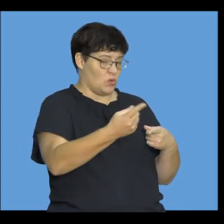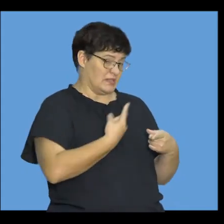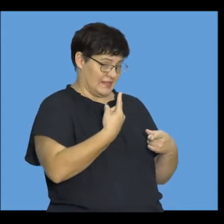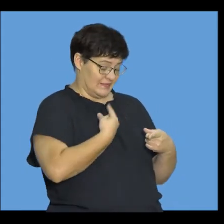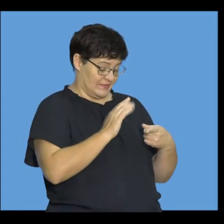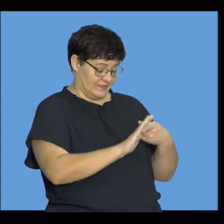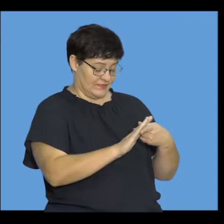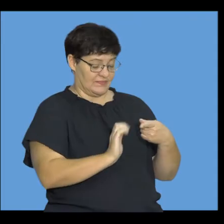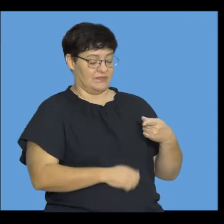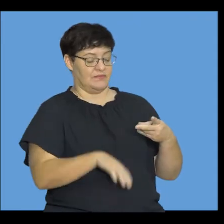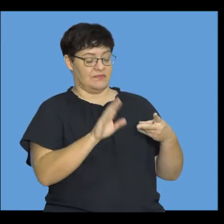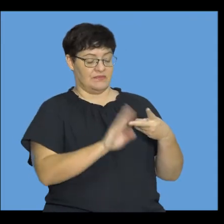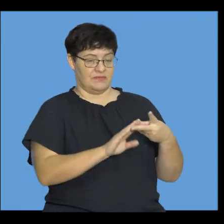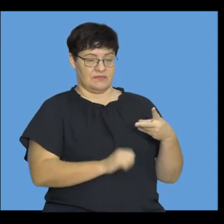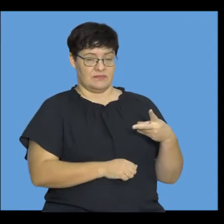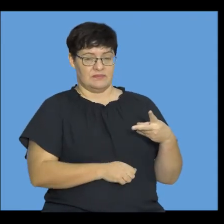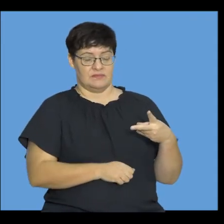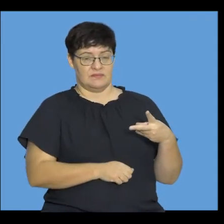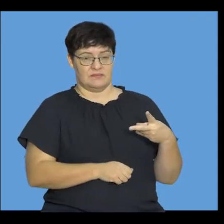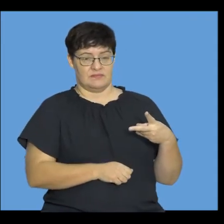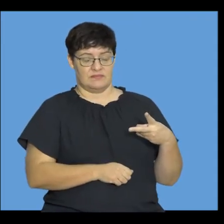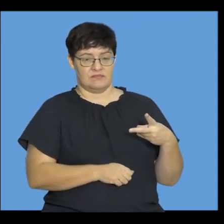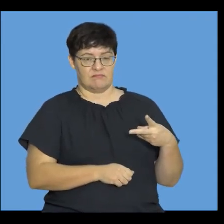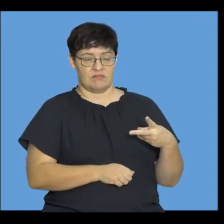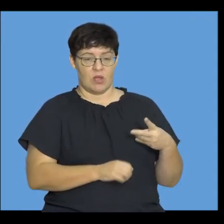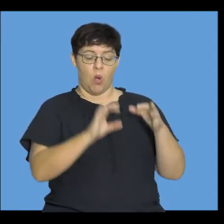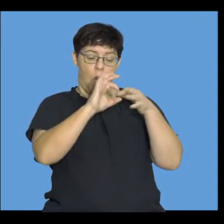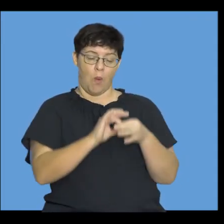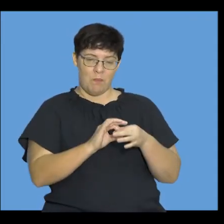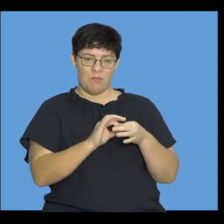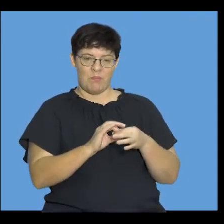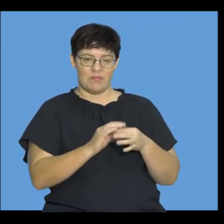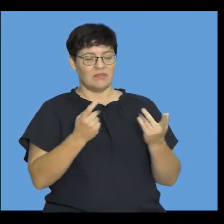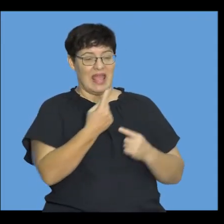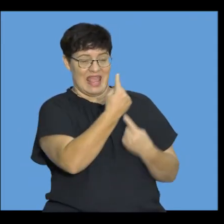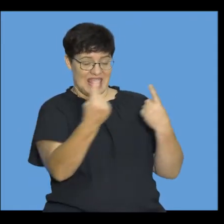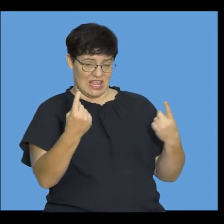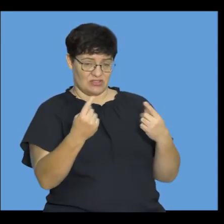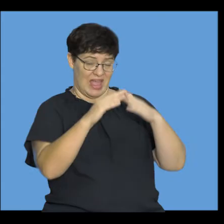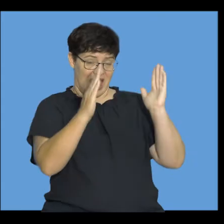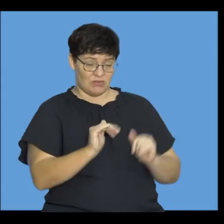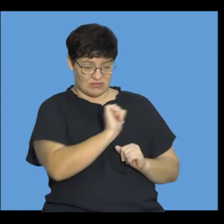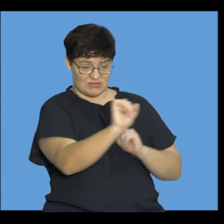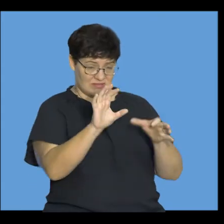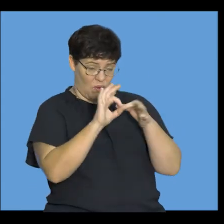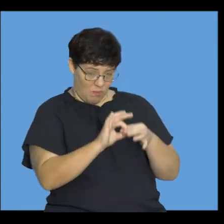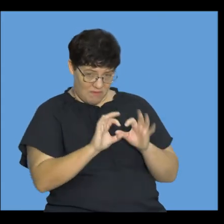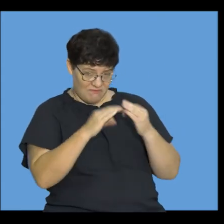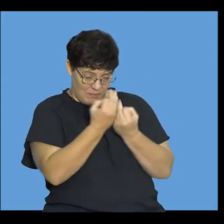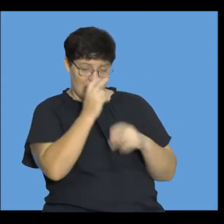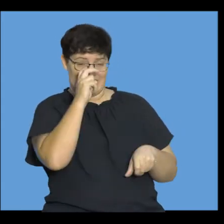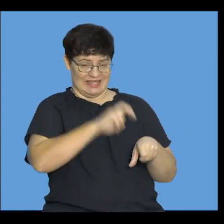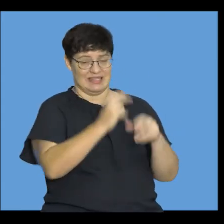personal budget, one that you draw up for yourself. We spoke about a household budget, which every